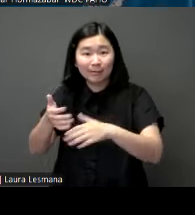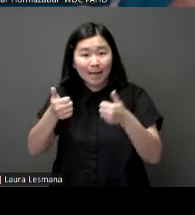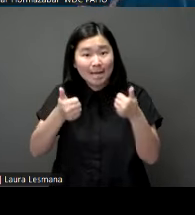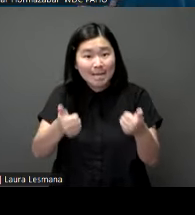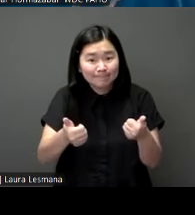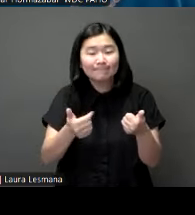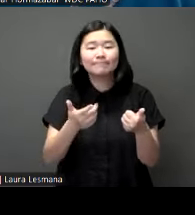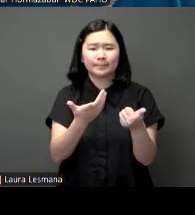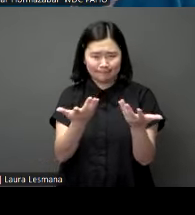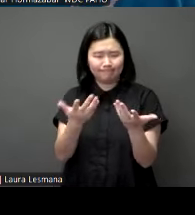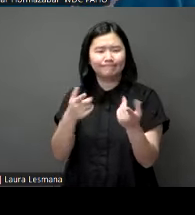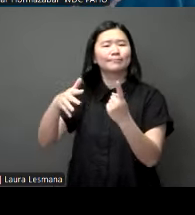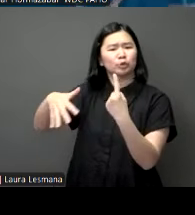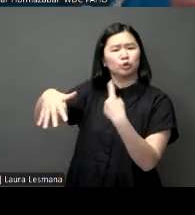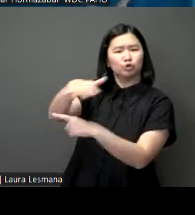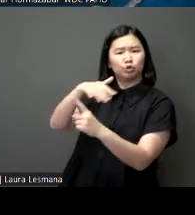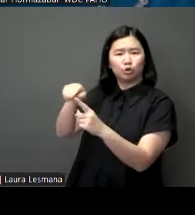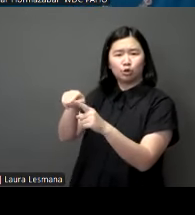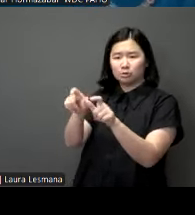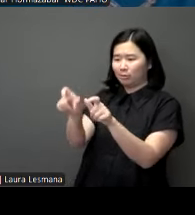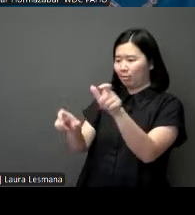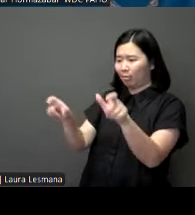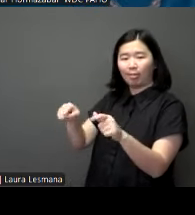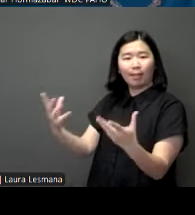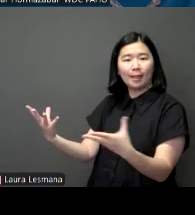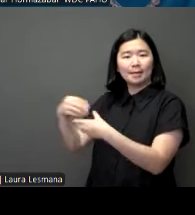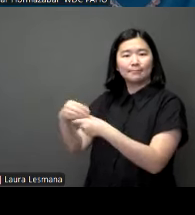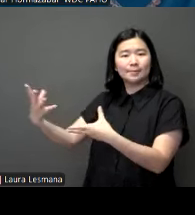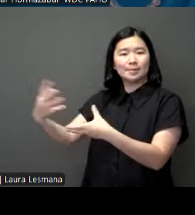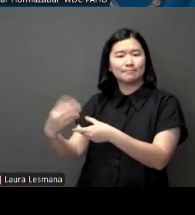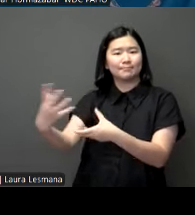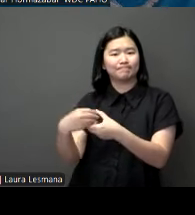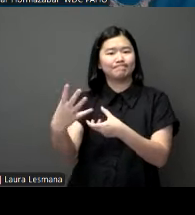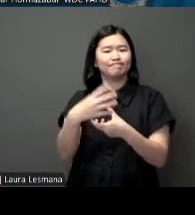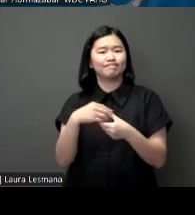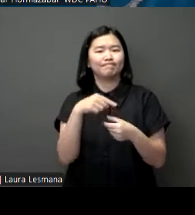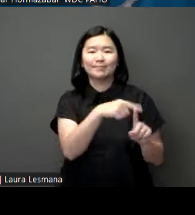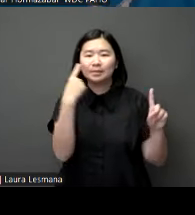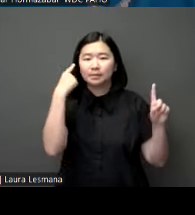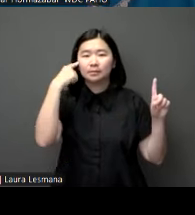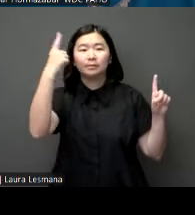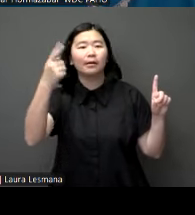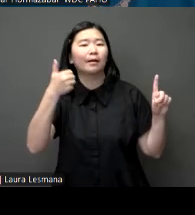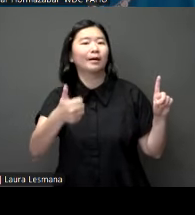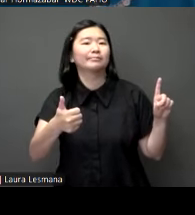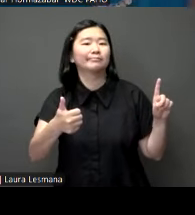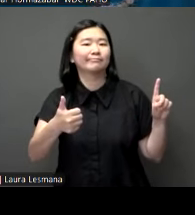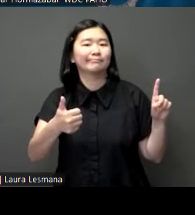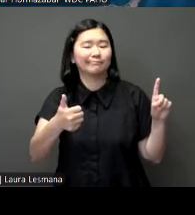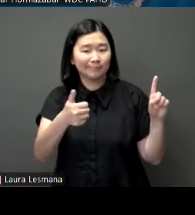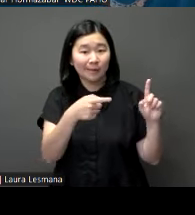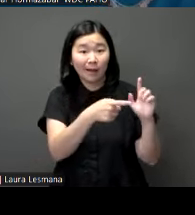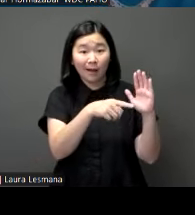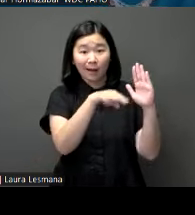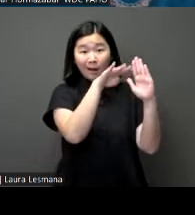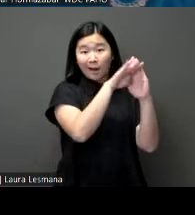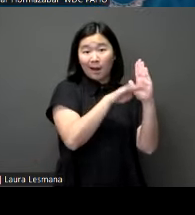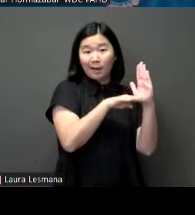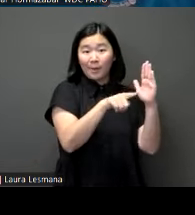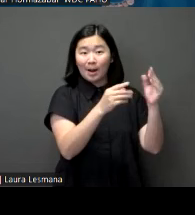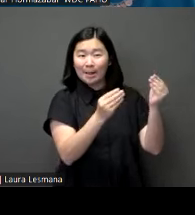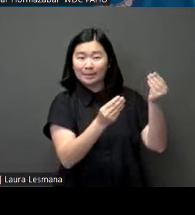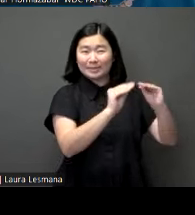you have to monitor how to reduce inequalities and also see the impact of other policies beyond the health sector